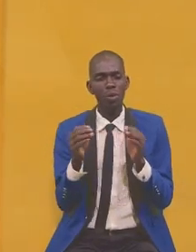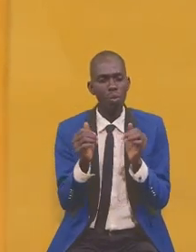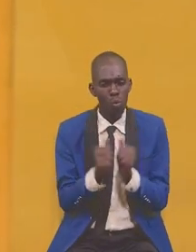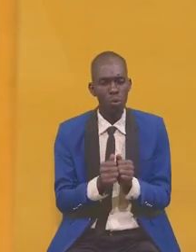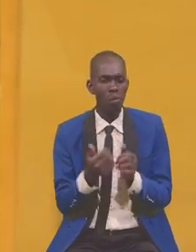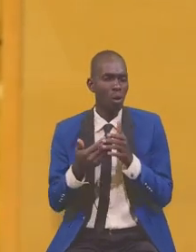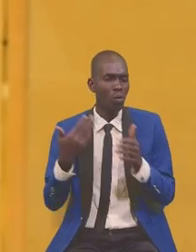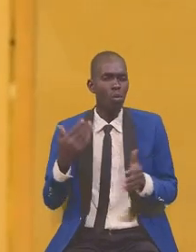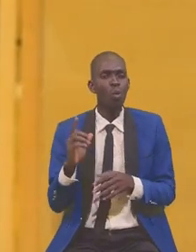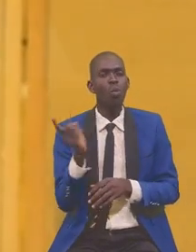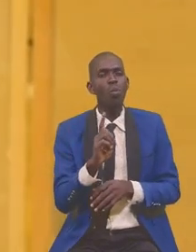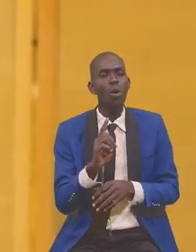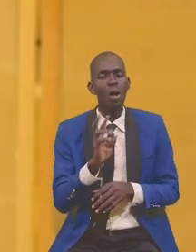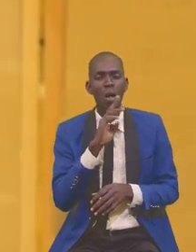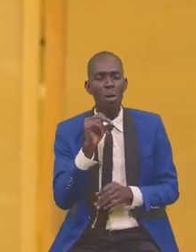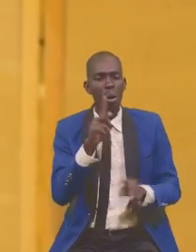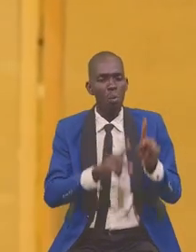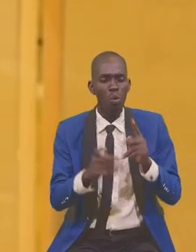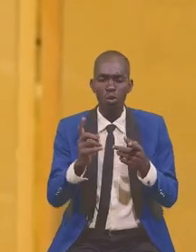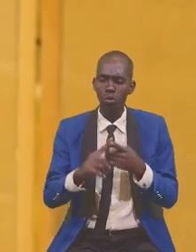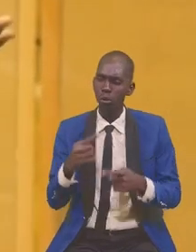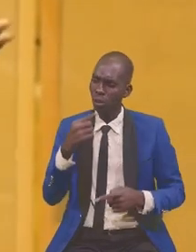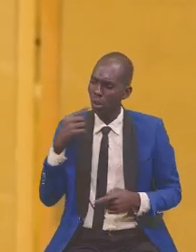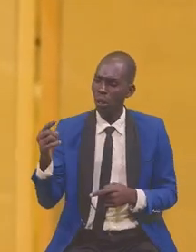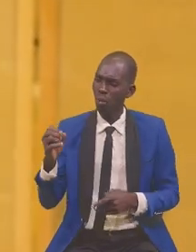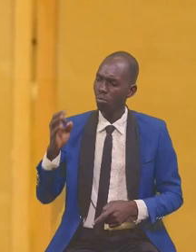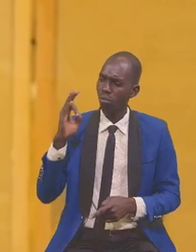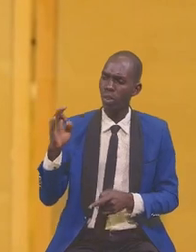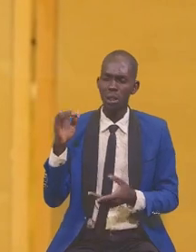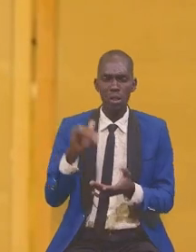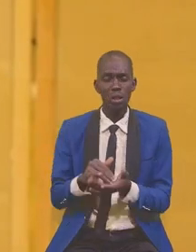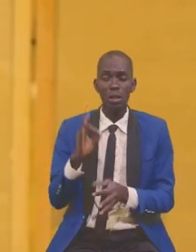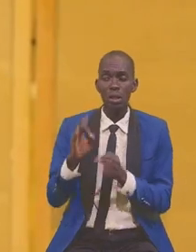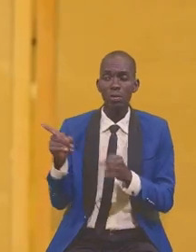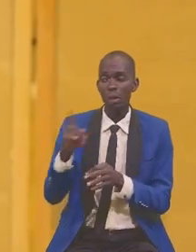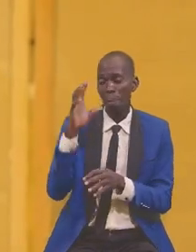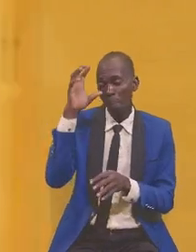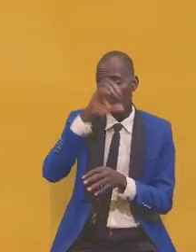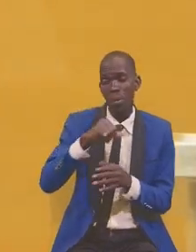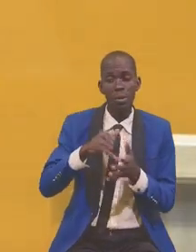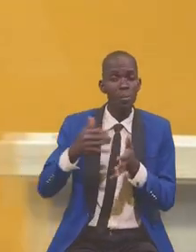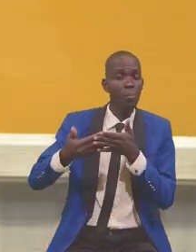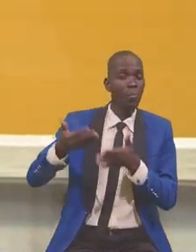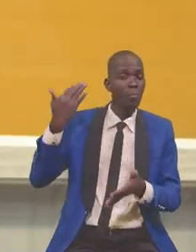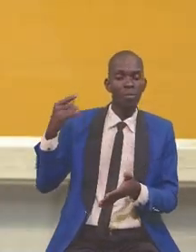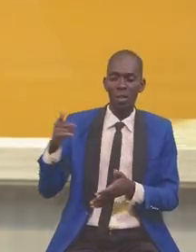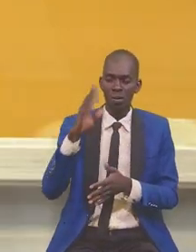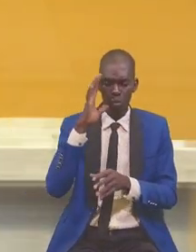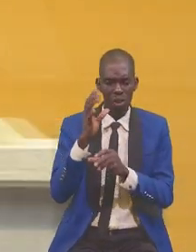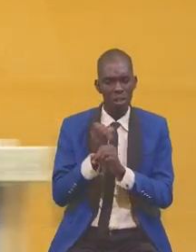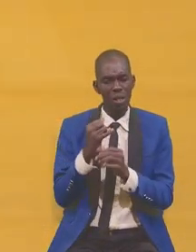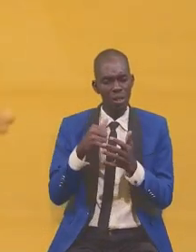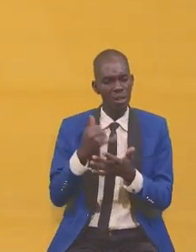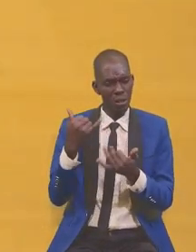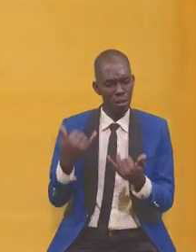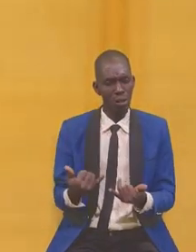you want to tell again so that if they have not got it firsthand, it will come to them? You see,